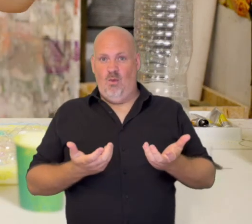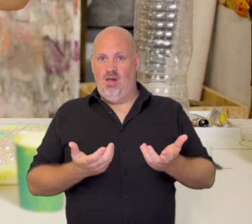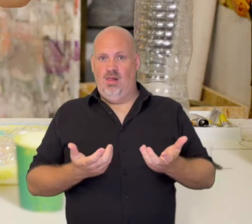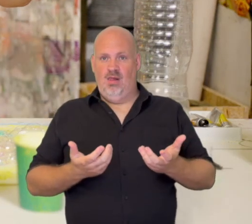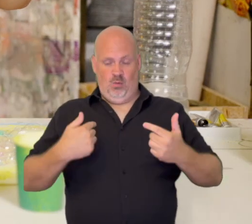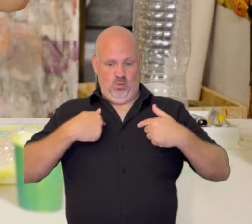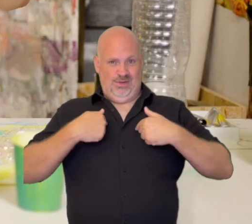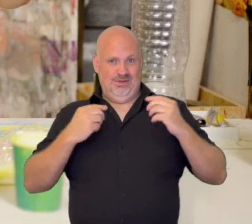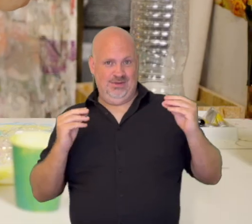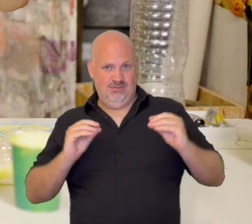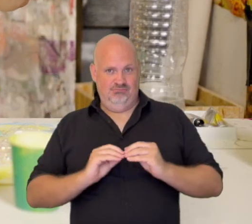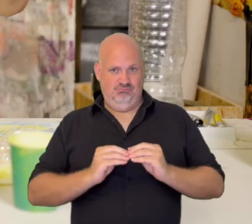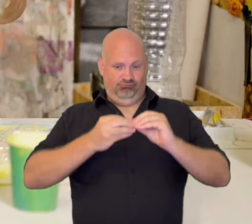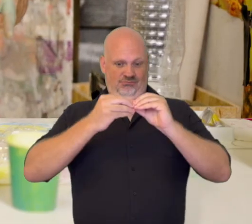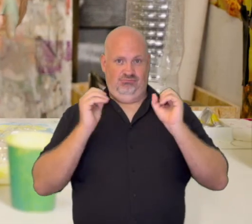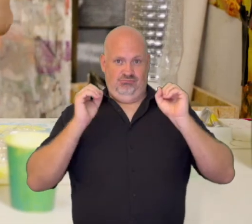are the